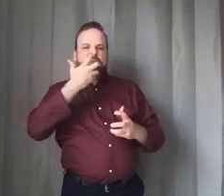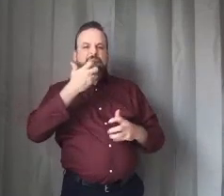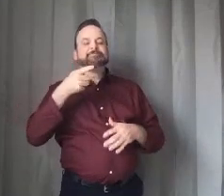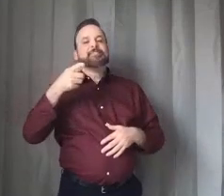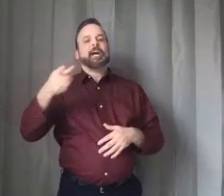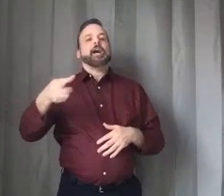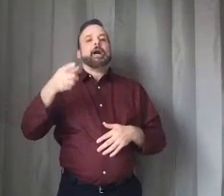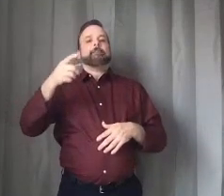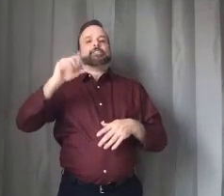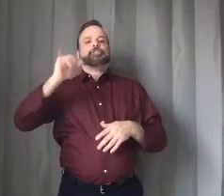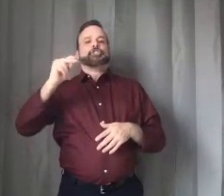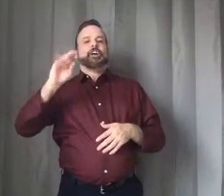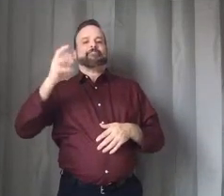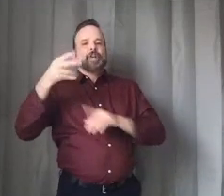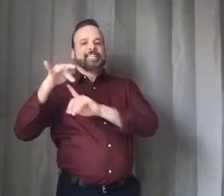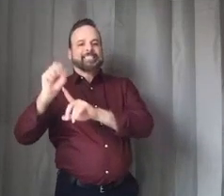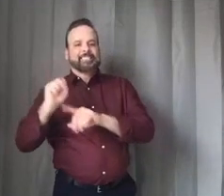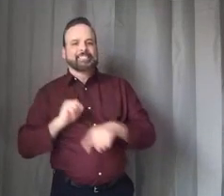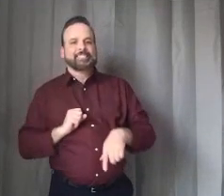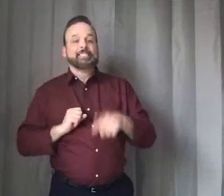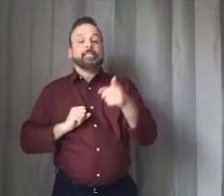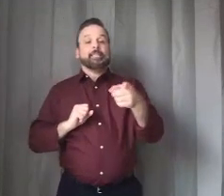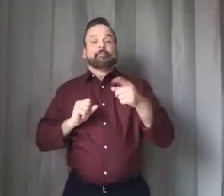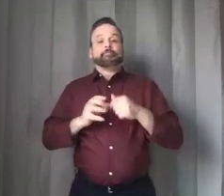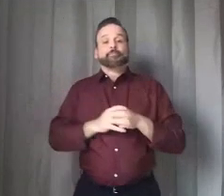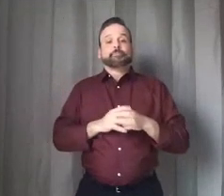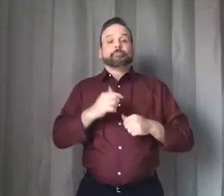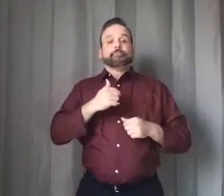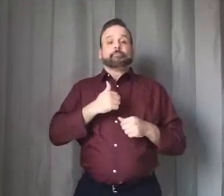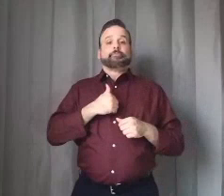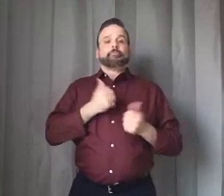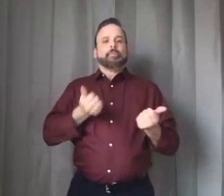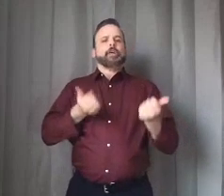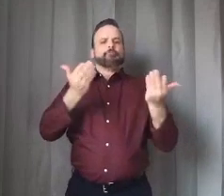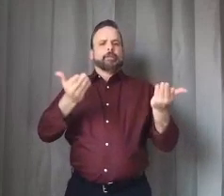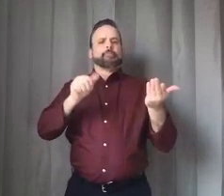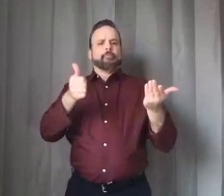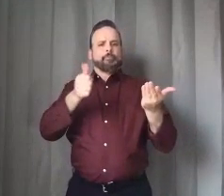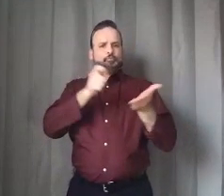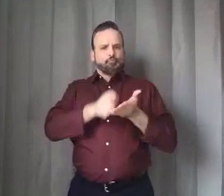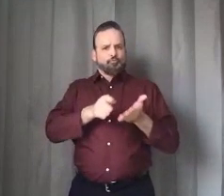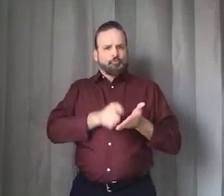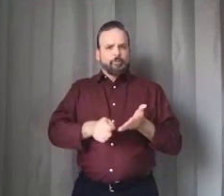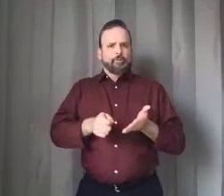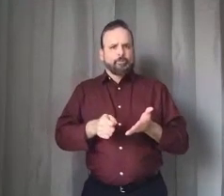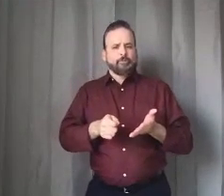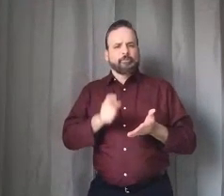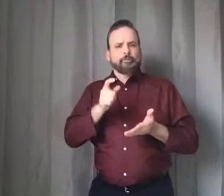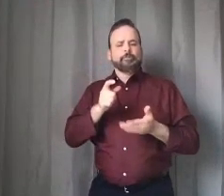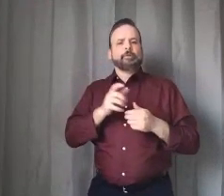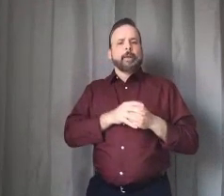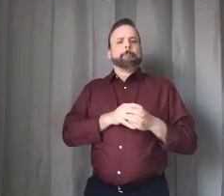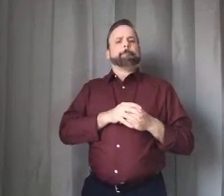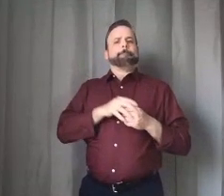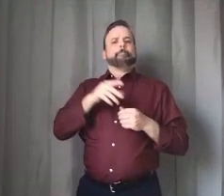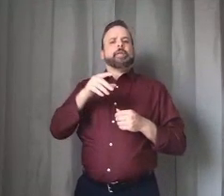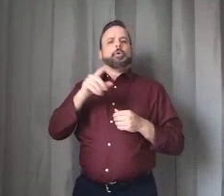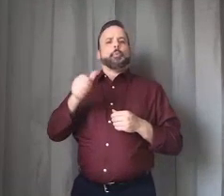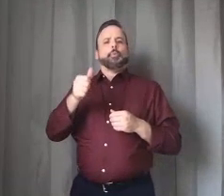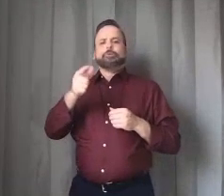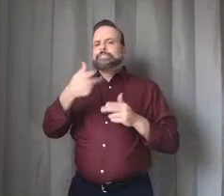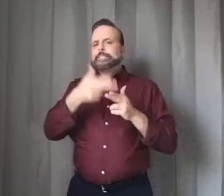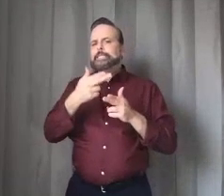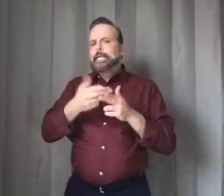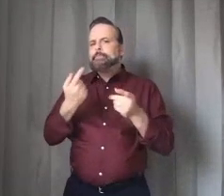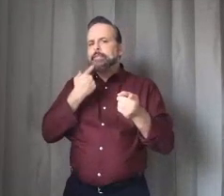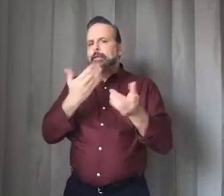I would all recommend it. Essays. Her prose is really sparse and direct. And I remember